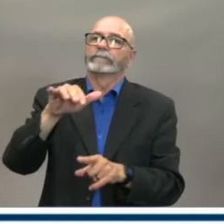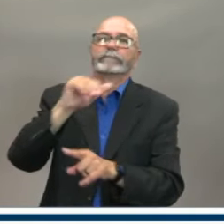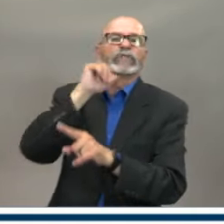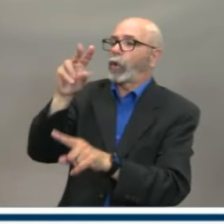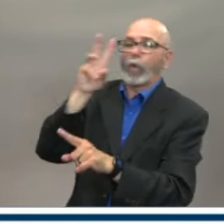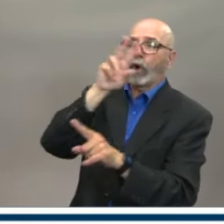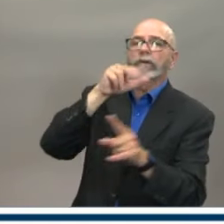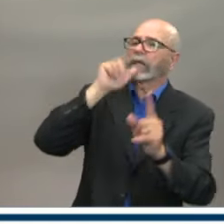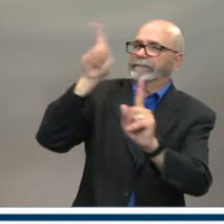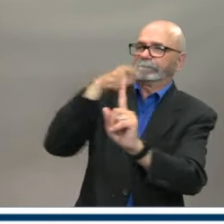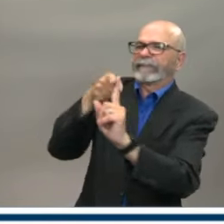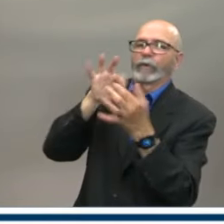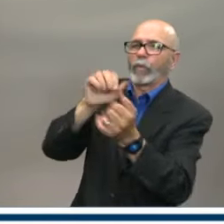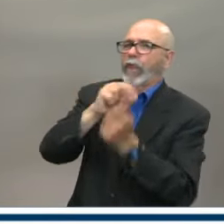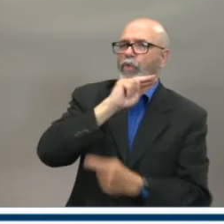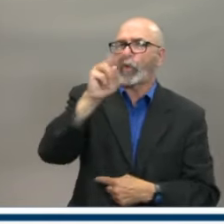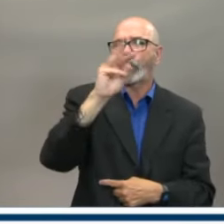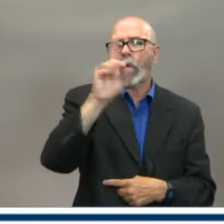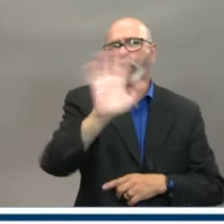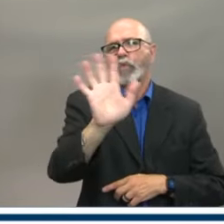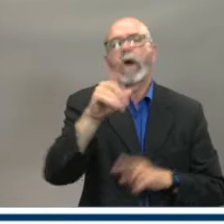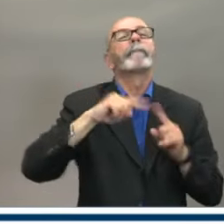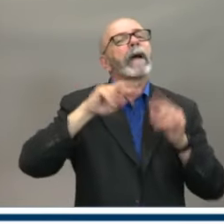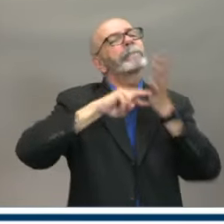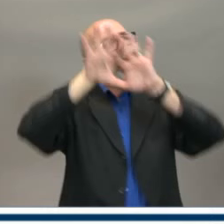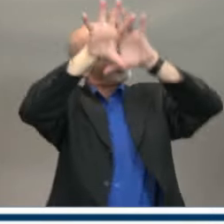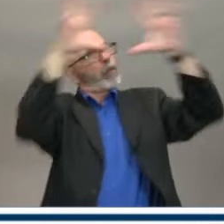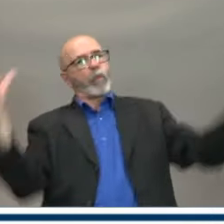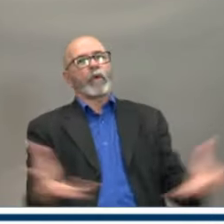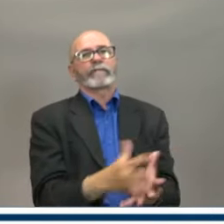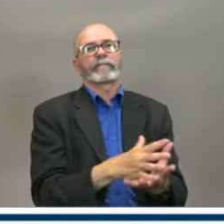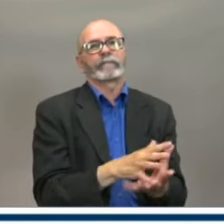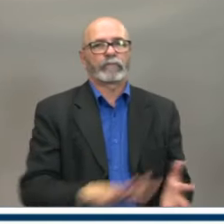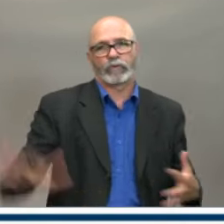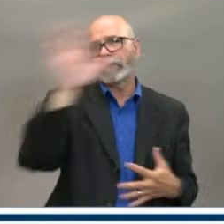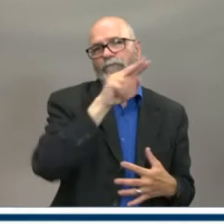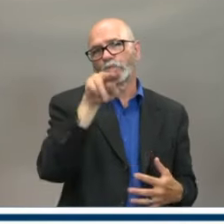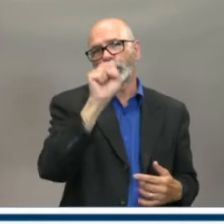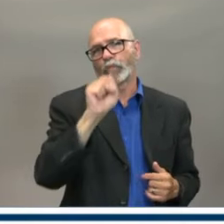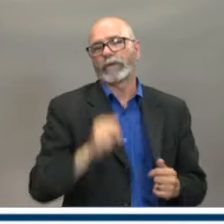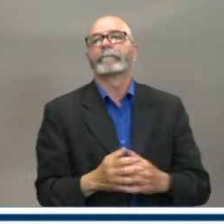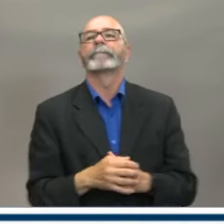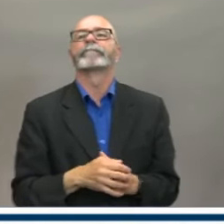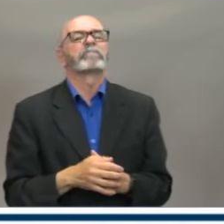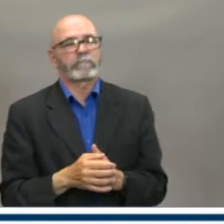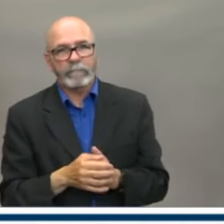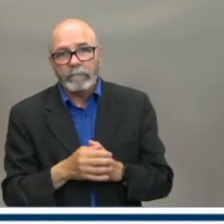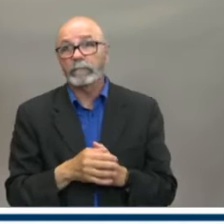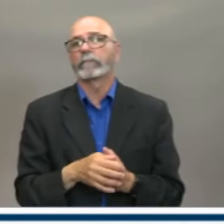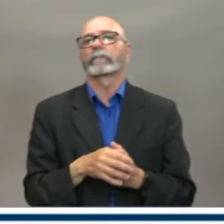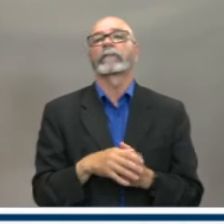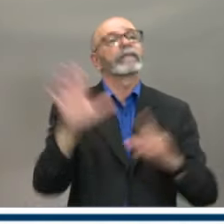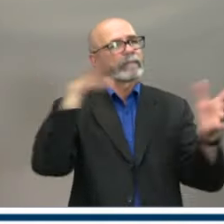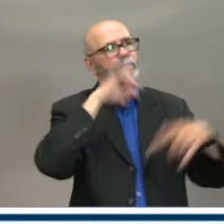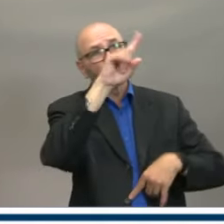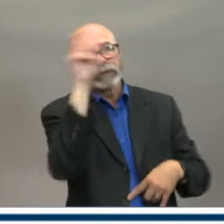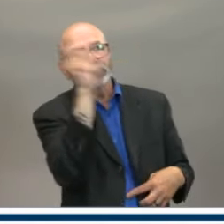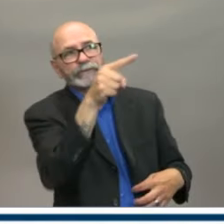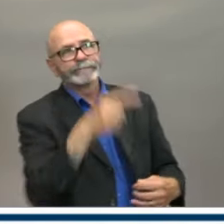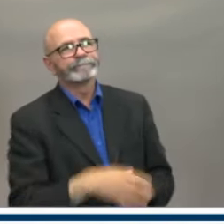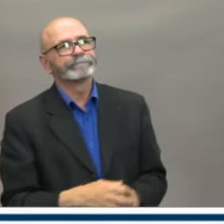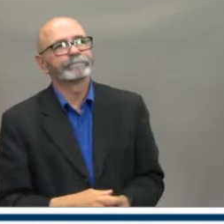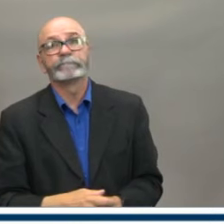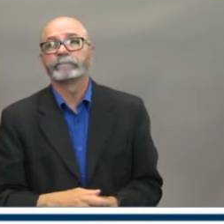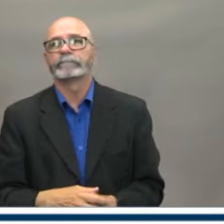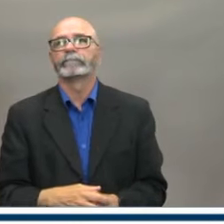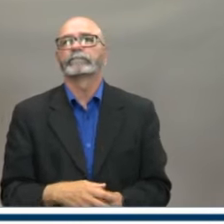Thanks. I'm just wondering, New Brunswick and PEI are discussing the possibility of becoming bubble provinces and opening up travel between the two.